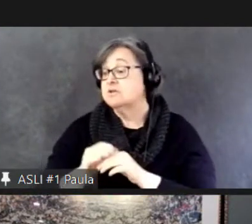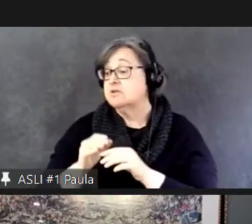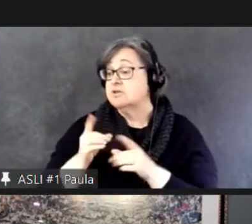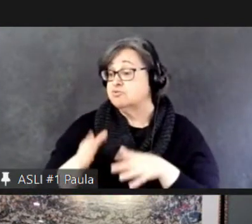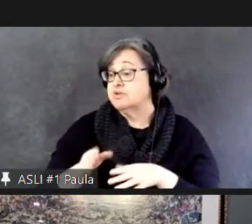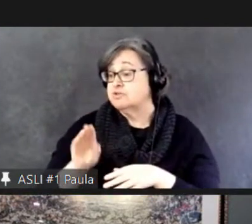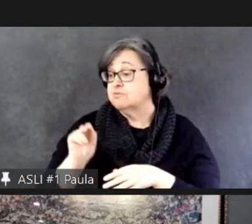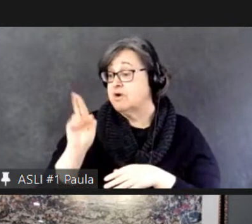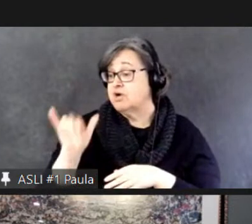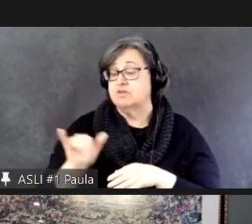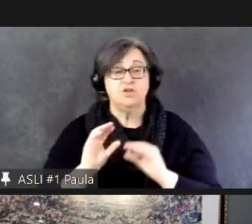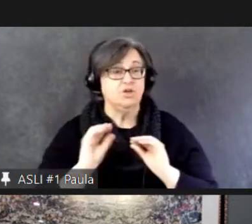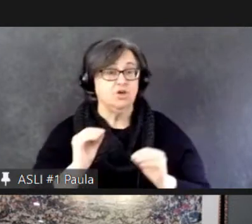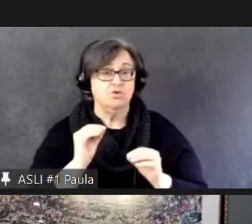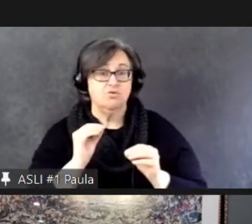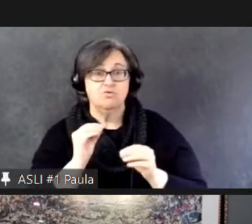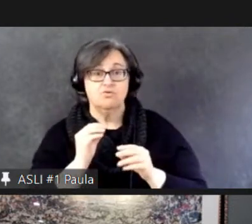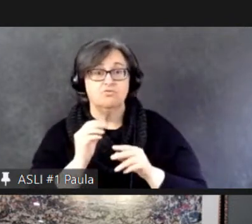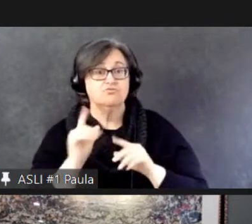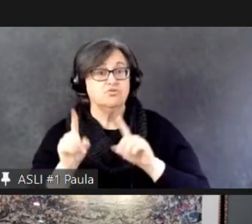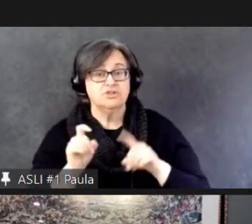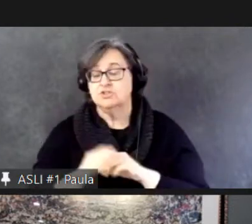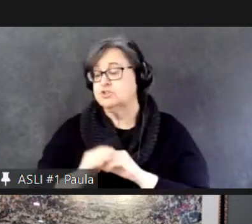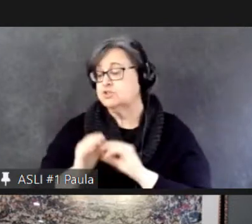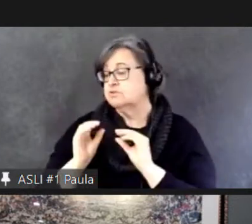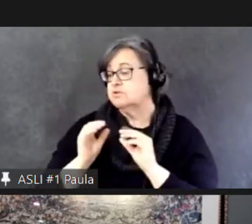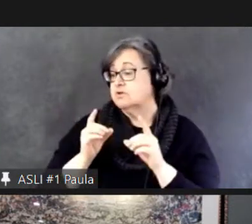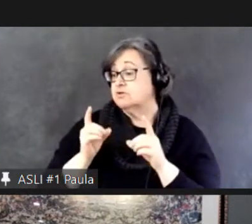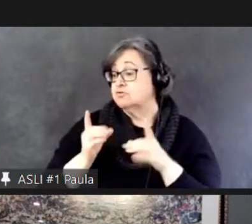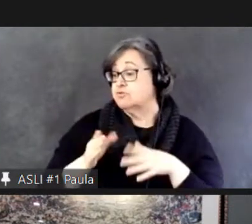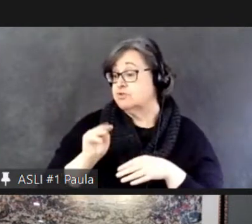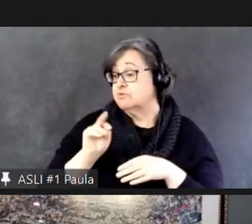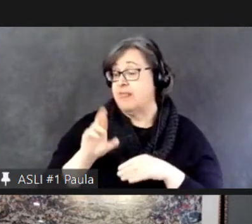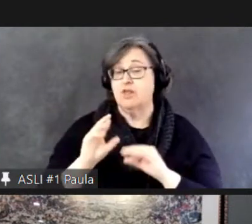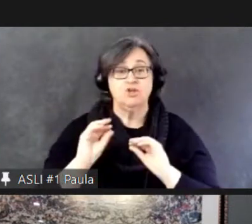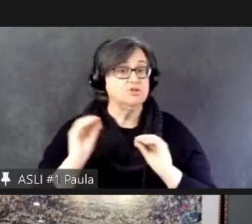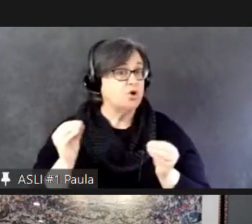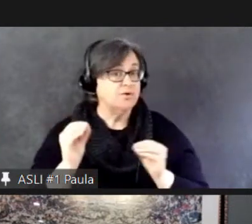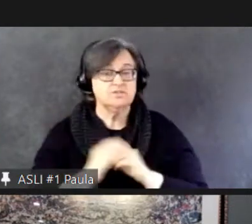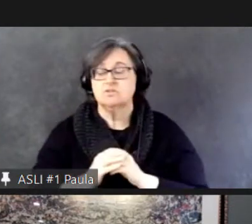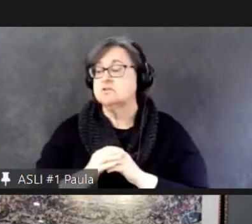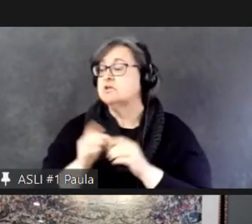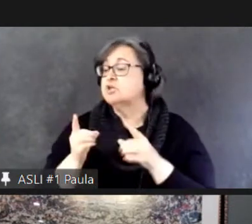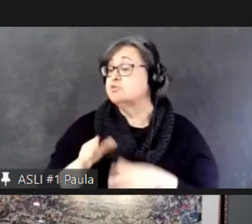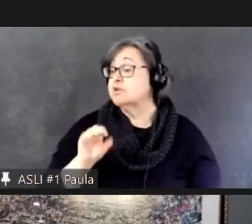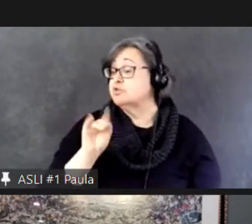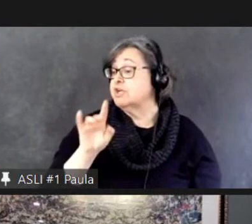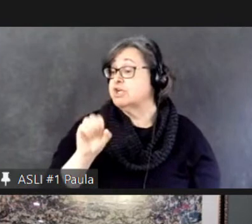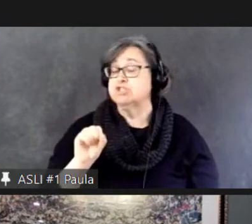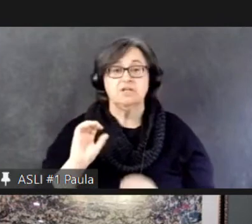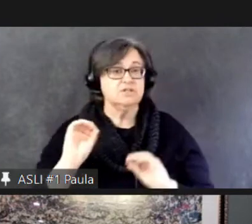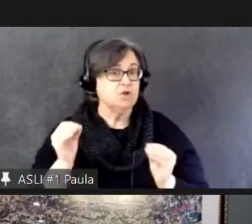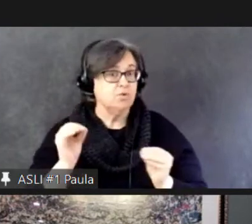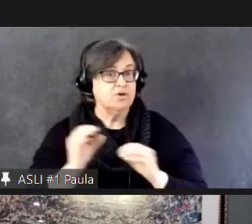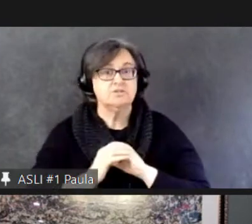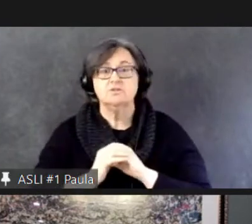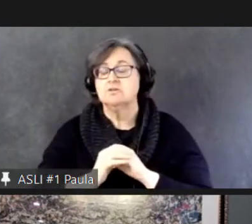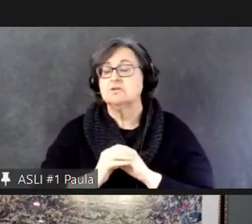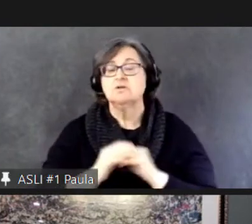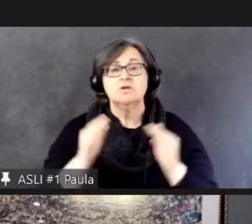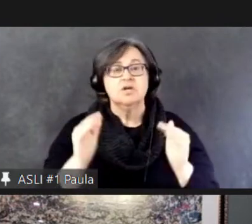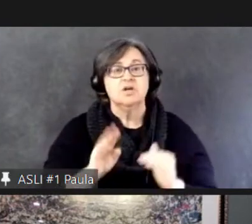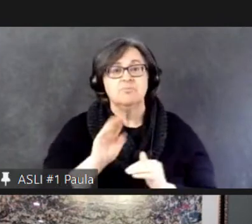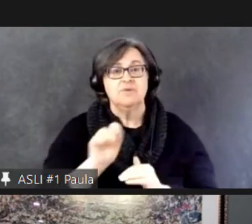Barkley? No question. Director Miller? No question. Director Jakes. No questions.